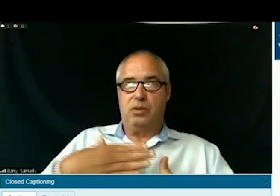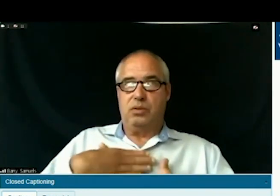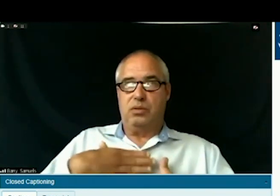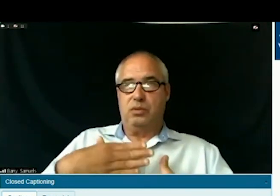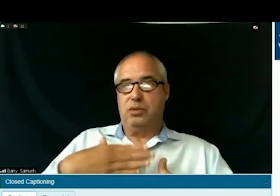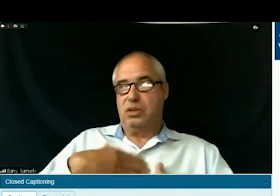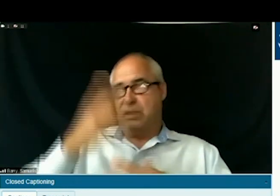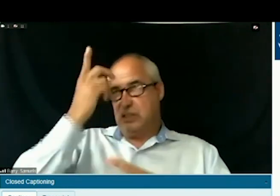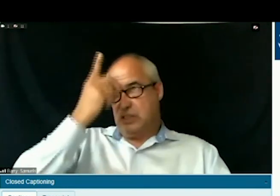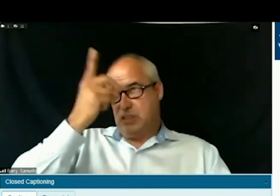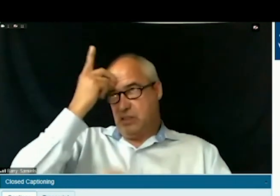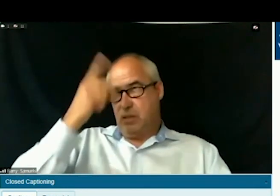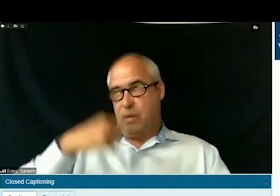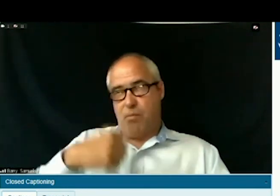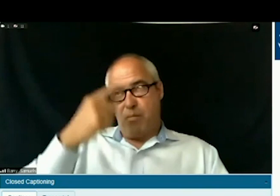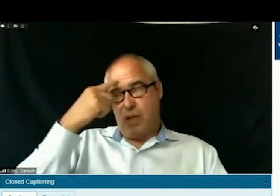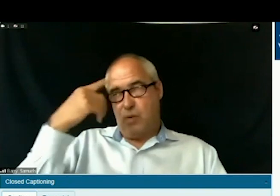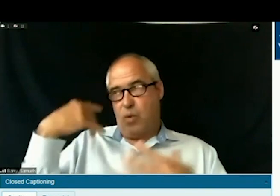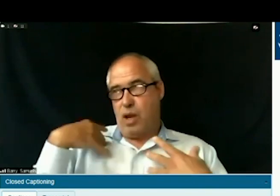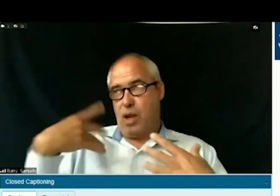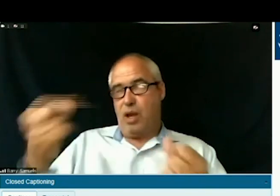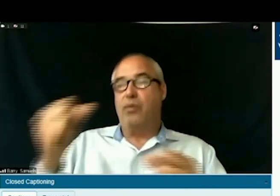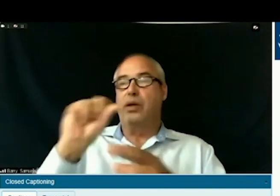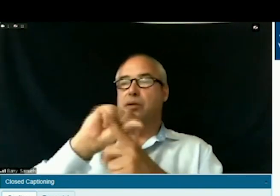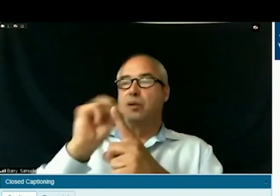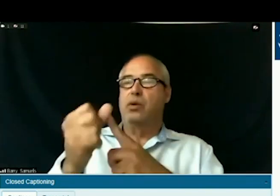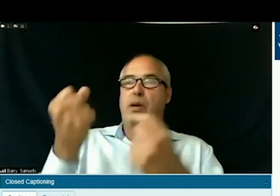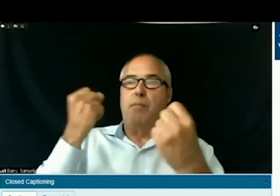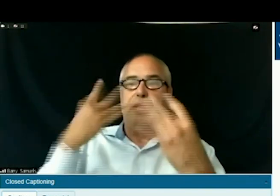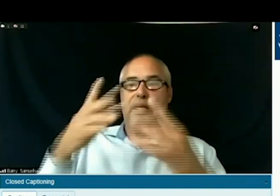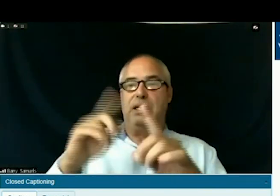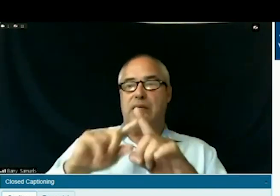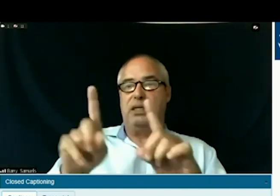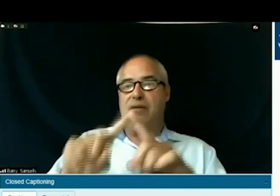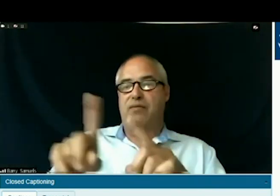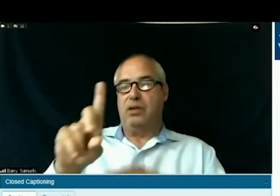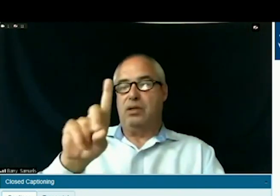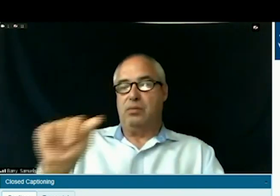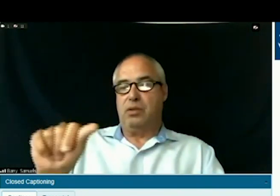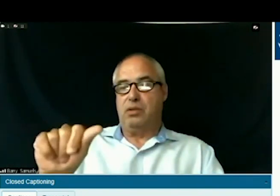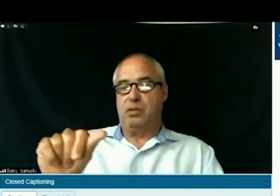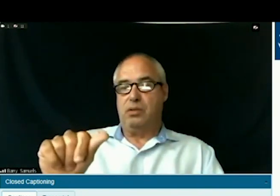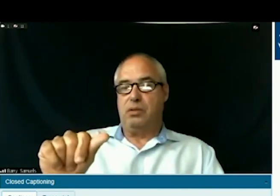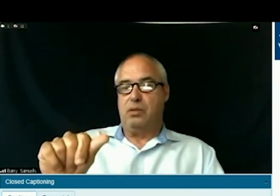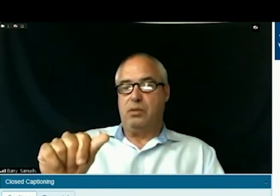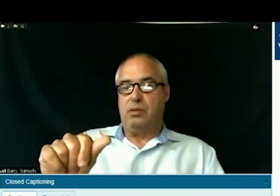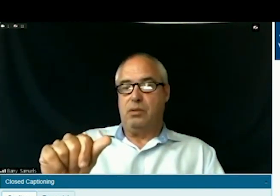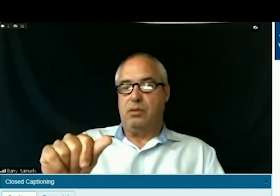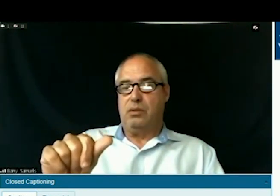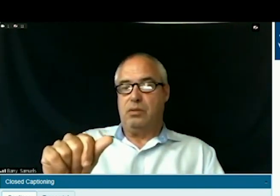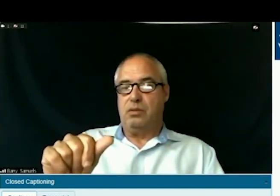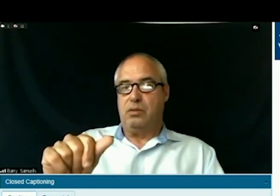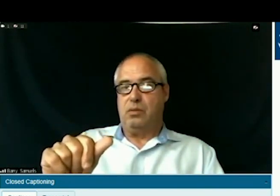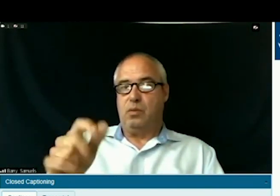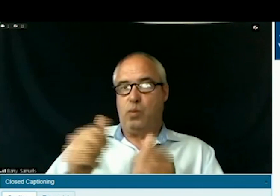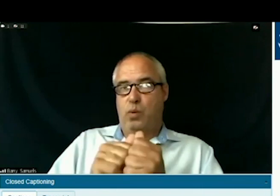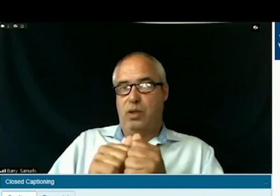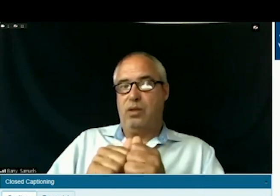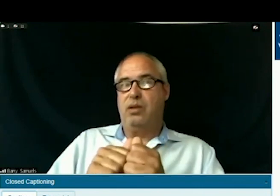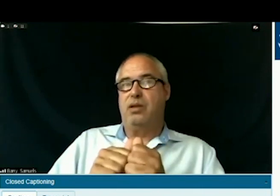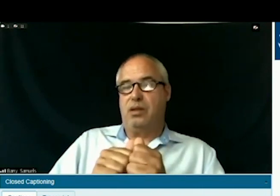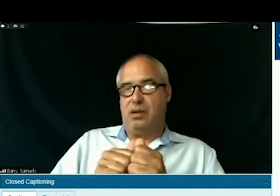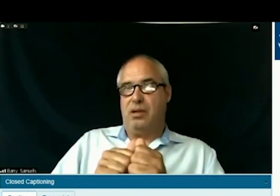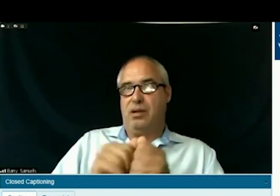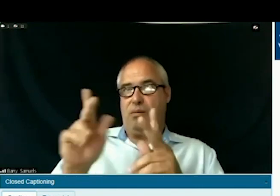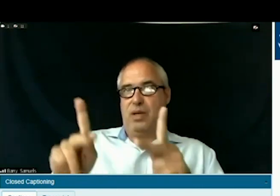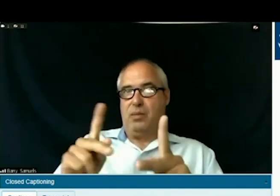health conditions, there are all, you know, lots of different disabilities that are sticking with people at this